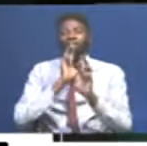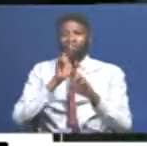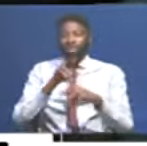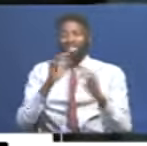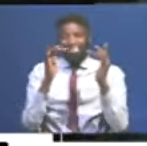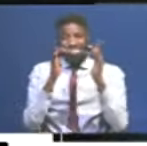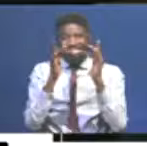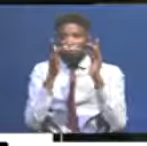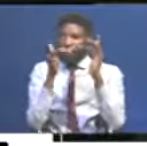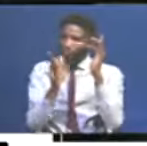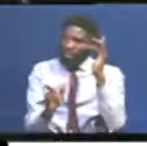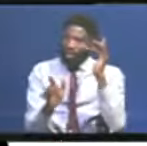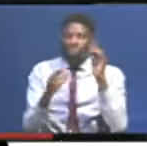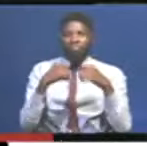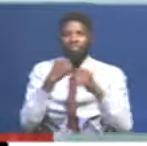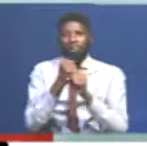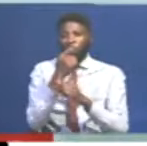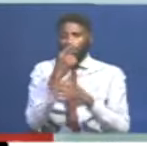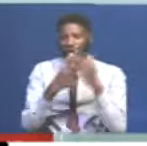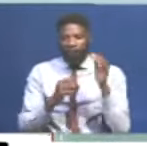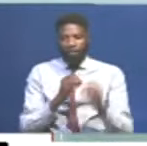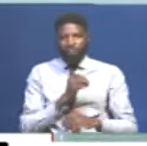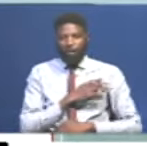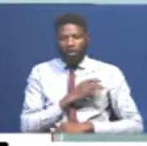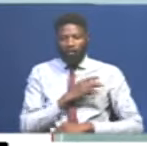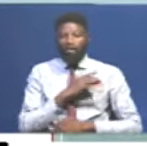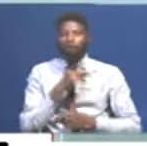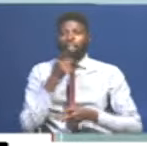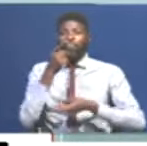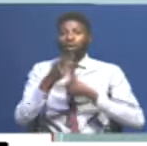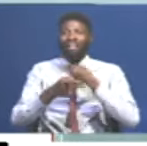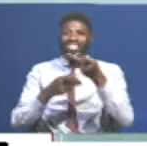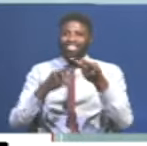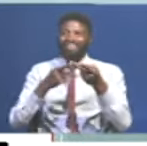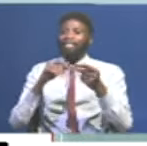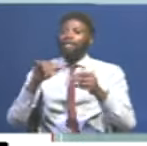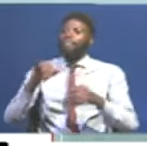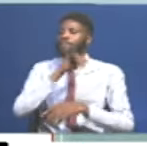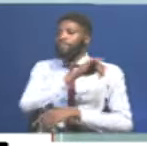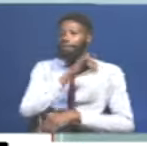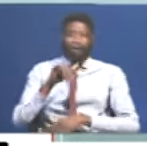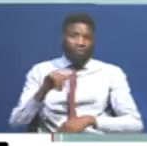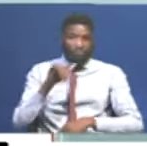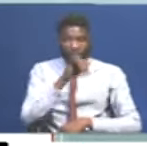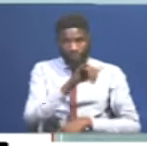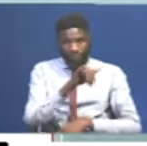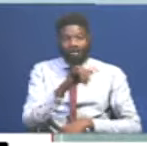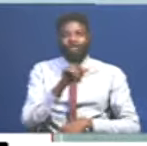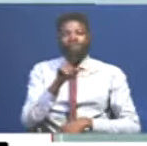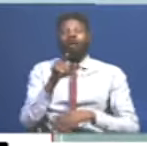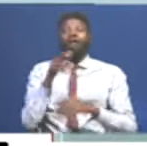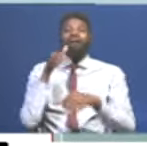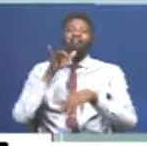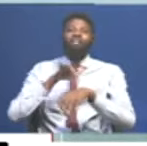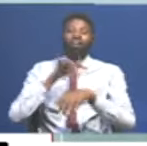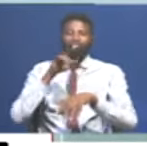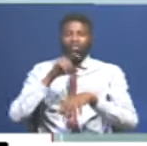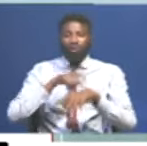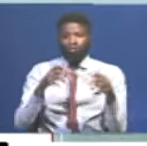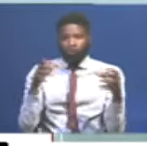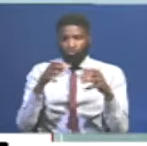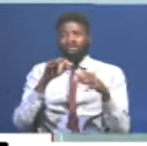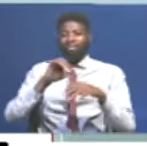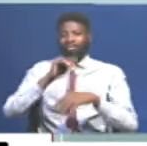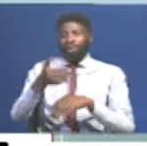raised fears of disruption of the evacuation process for those trapped in Khartoum and the neighboring cities. The international pressure